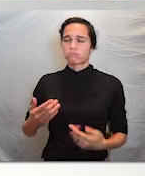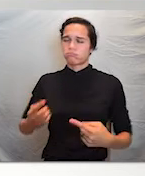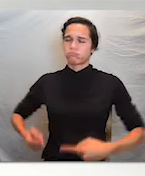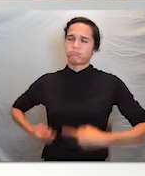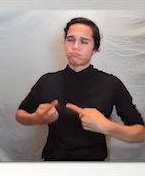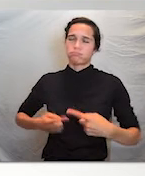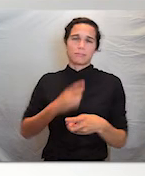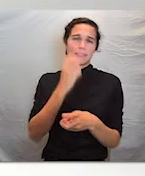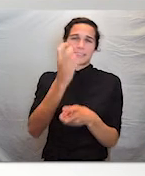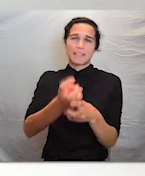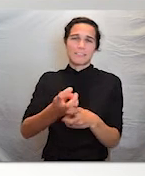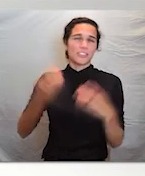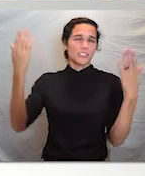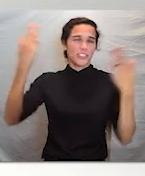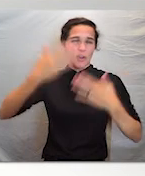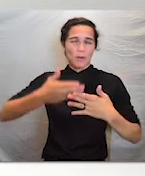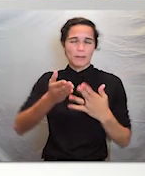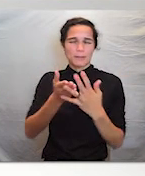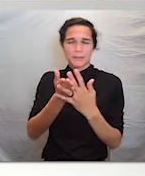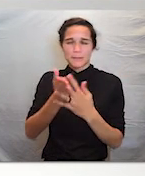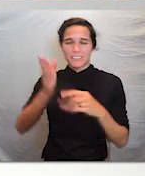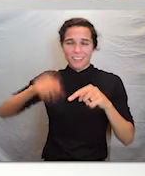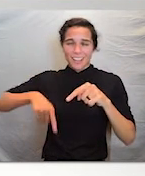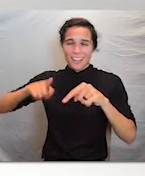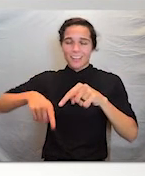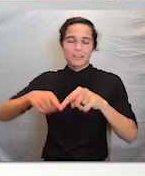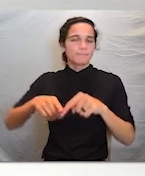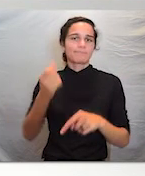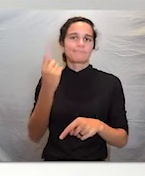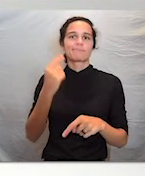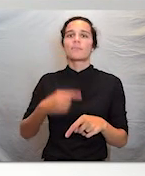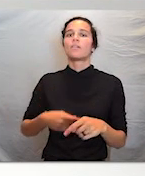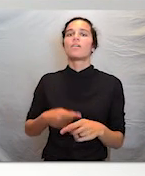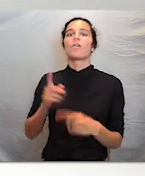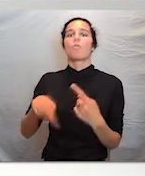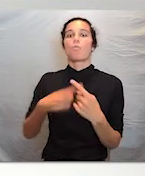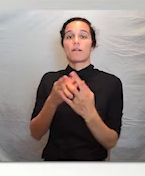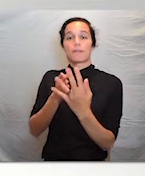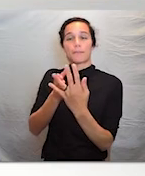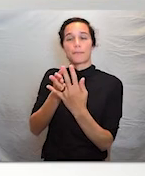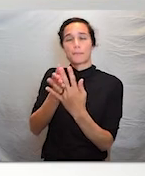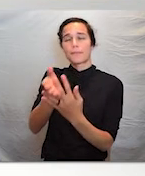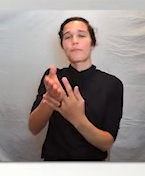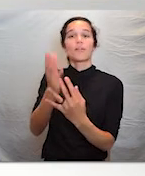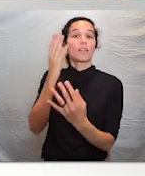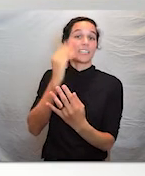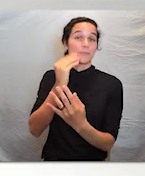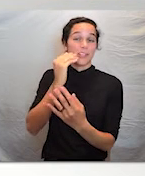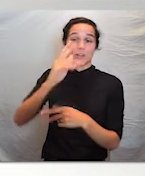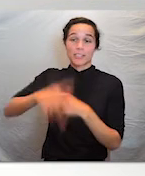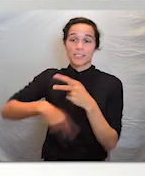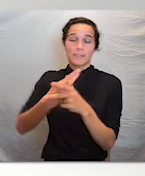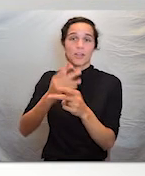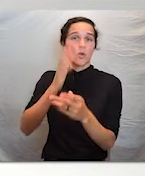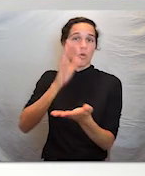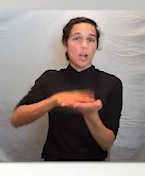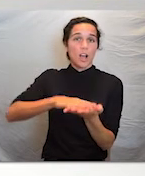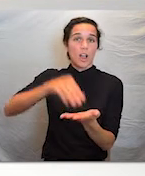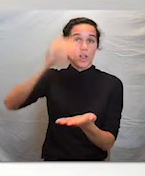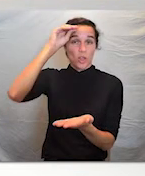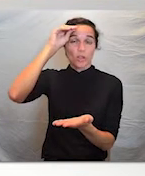those experiences, you learn what people actually think about